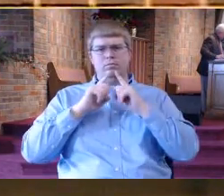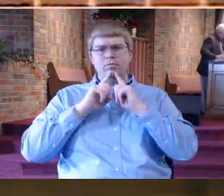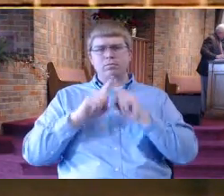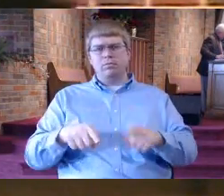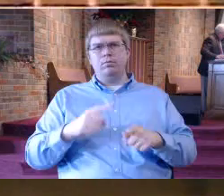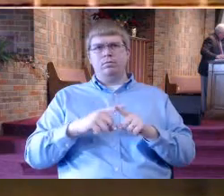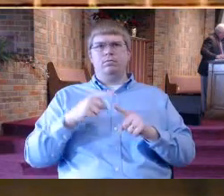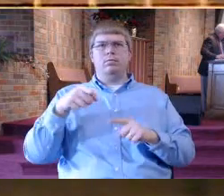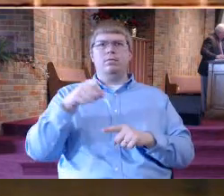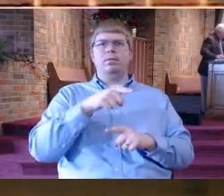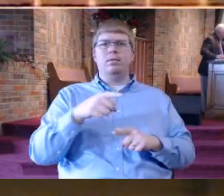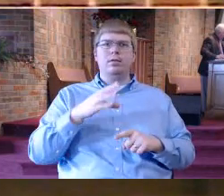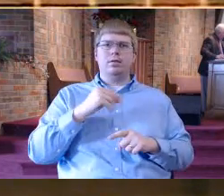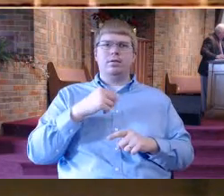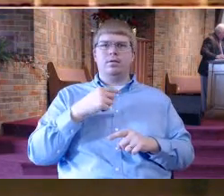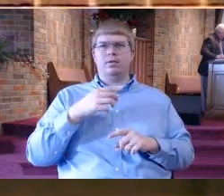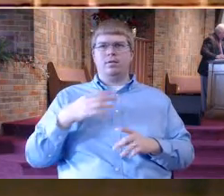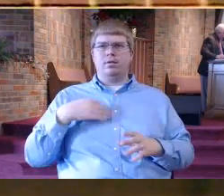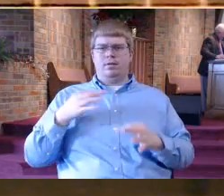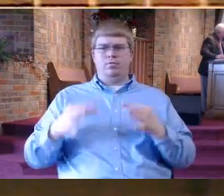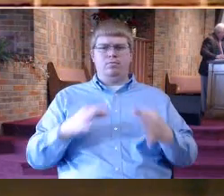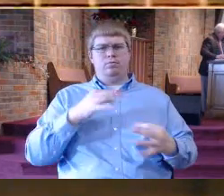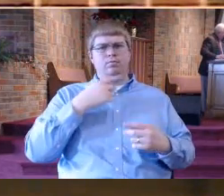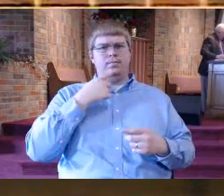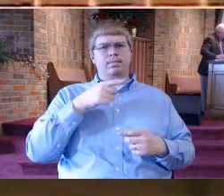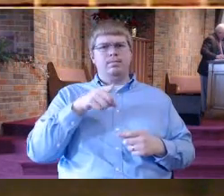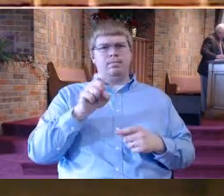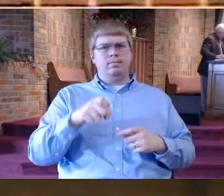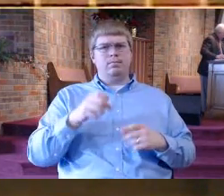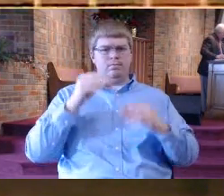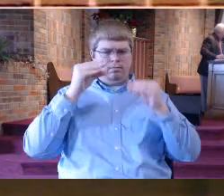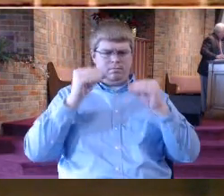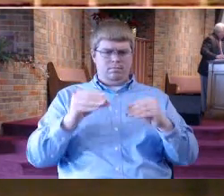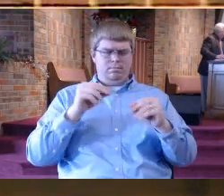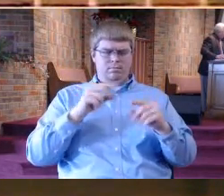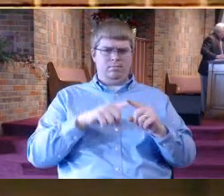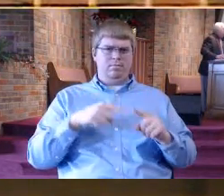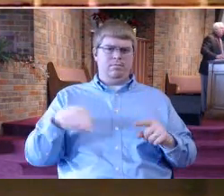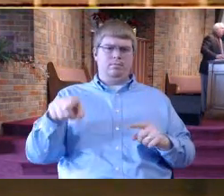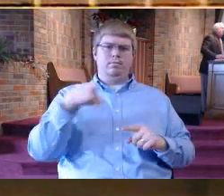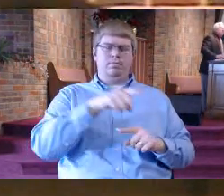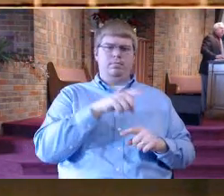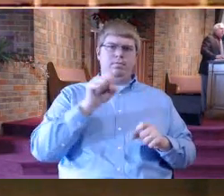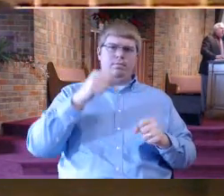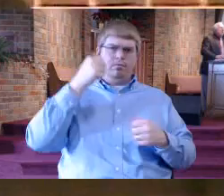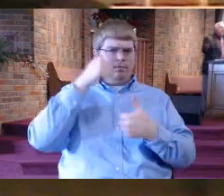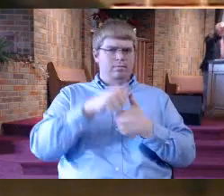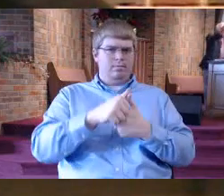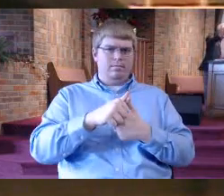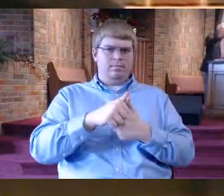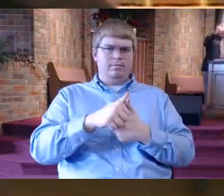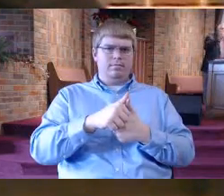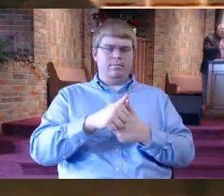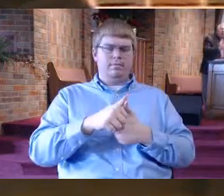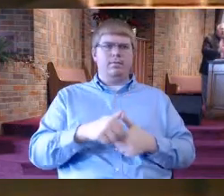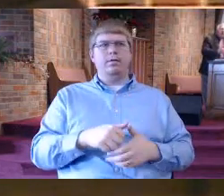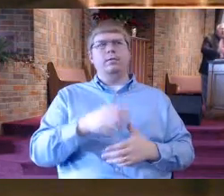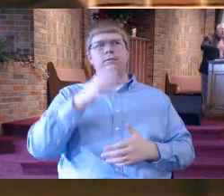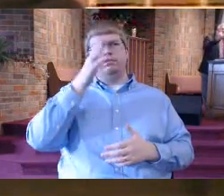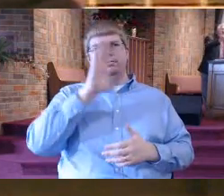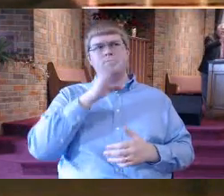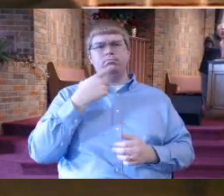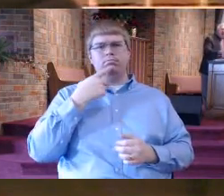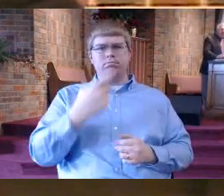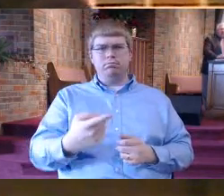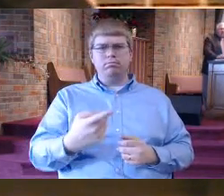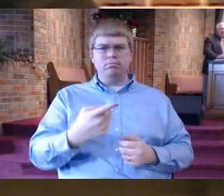and judgments which the Lord your God has commanded to teach you, that you may observe them. God told them